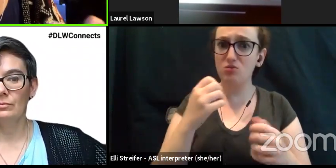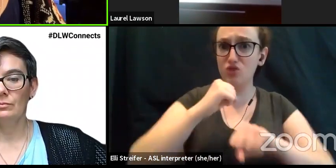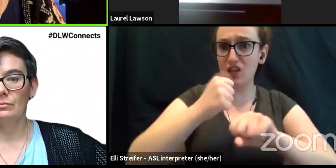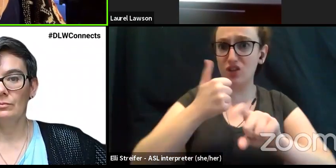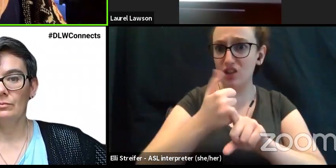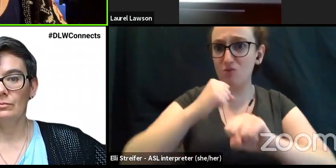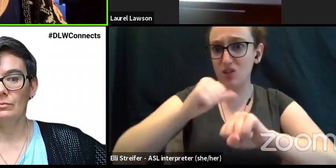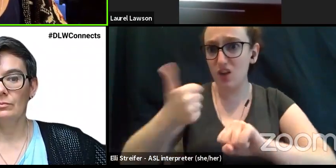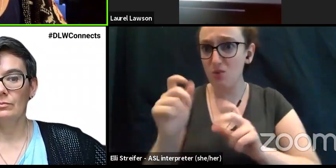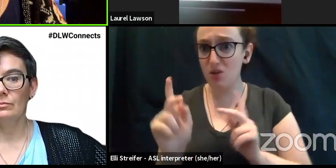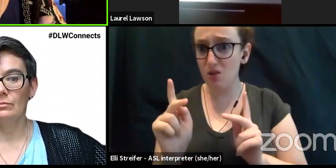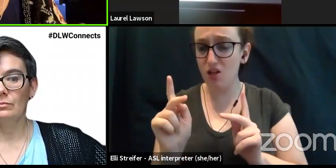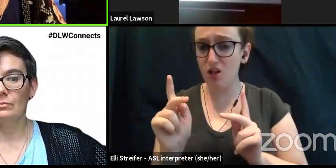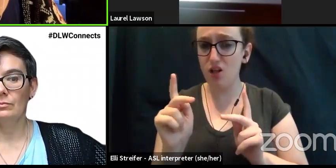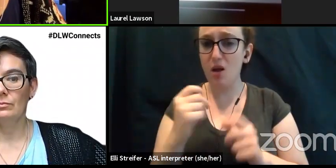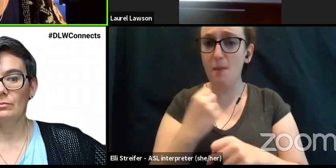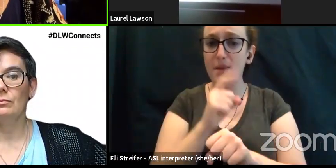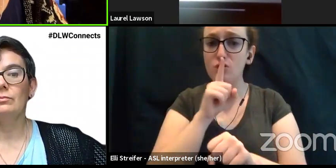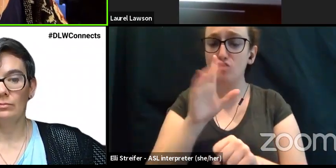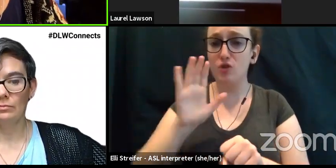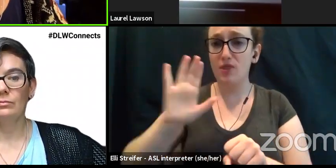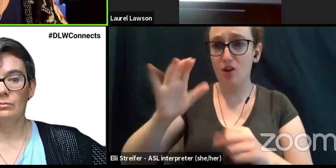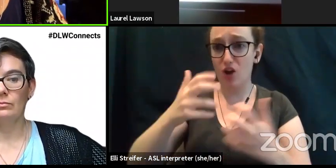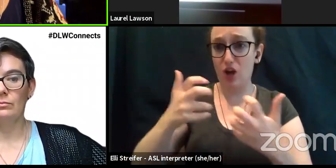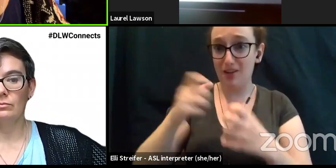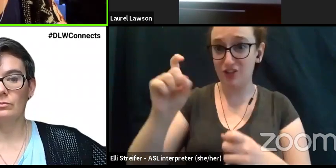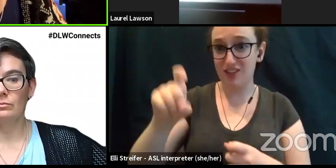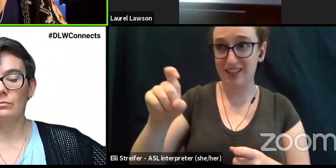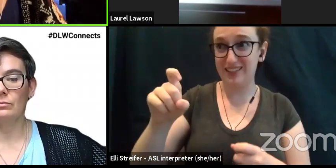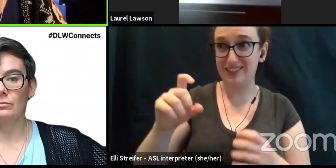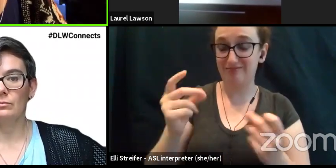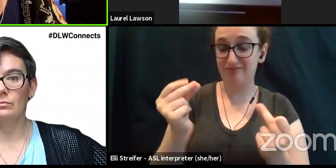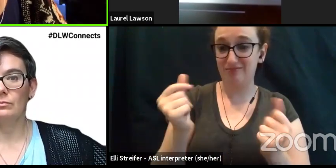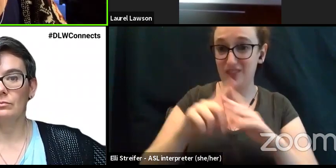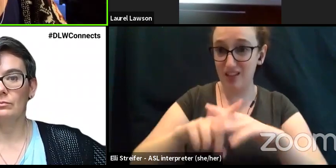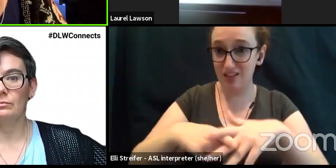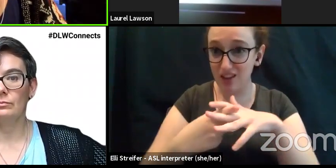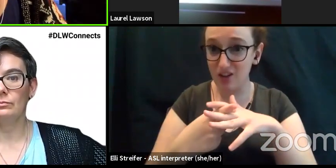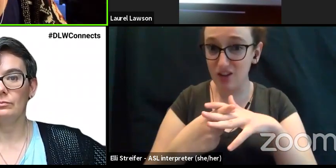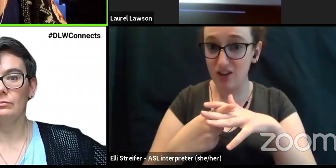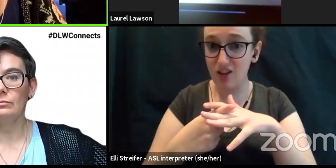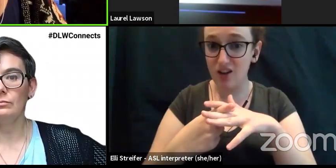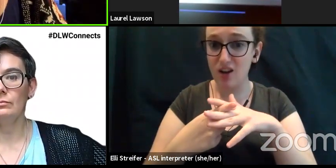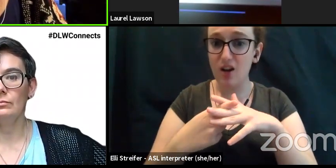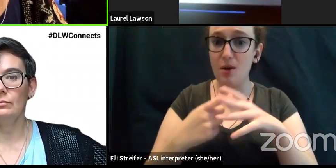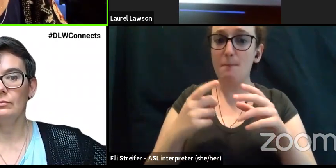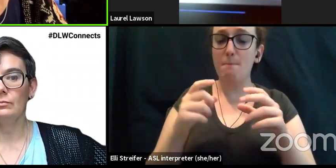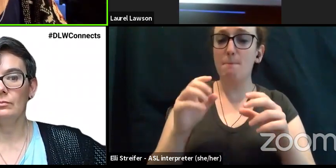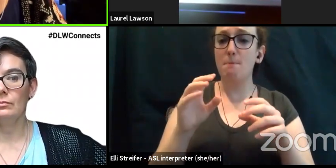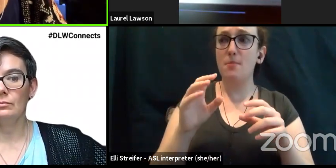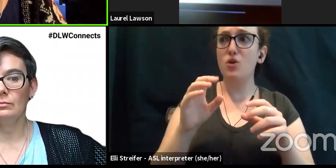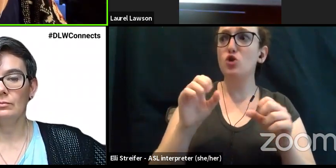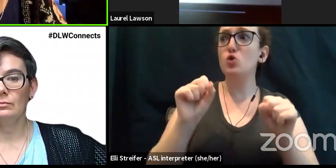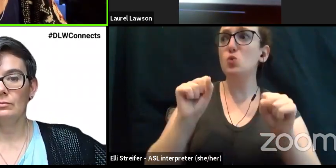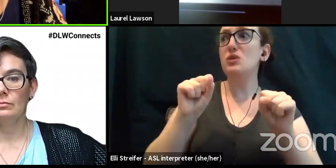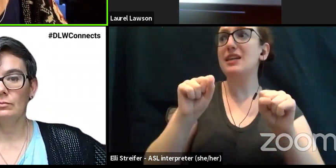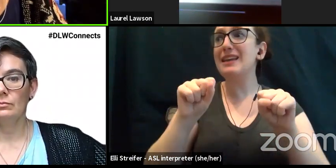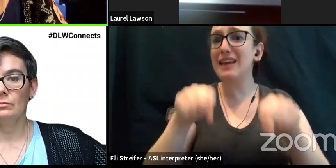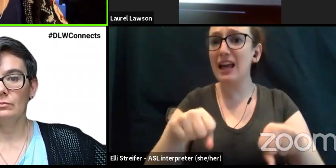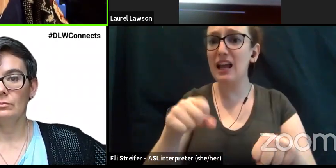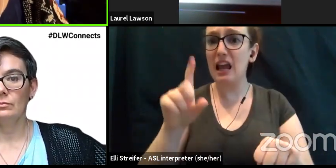met at the top of your practice, and enabling them to answer that question in real time or to pull you